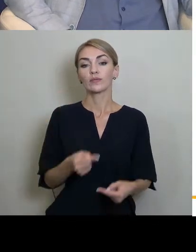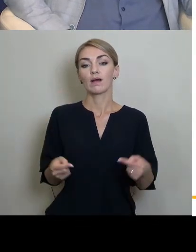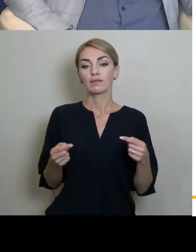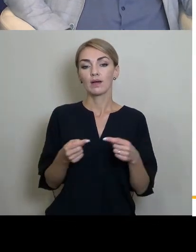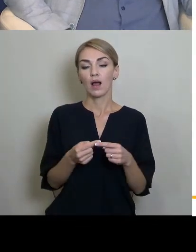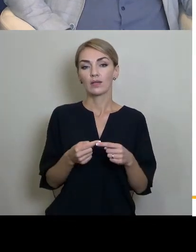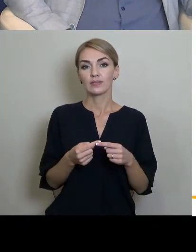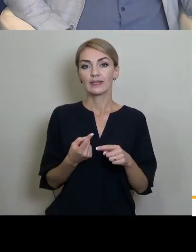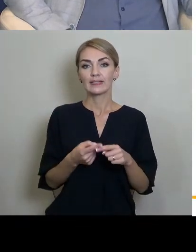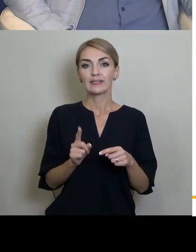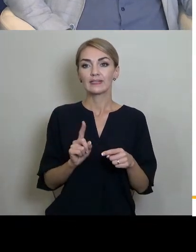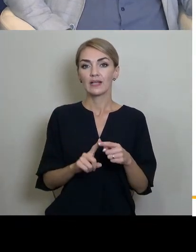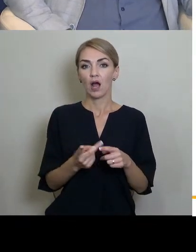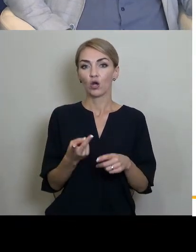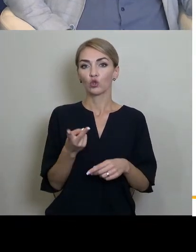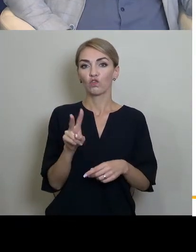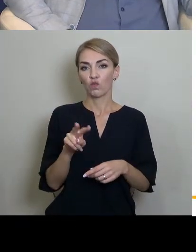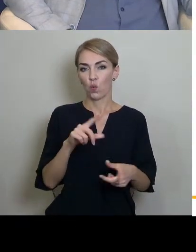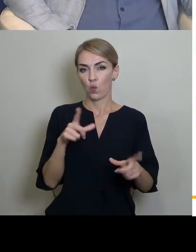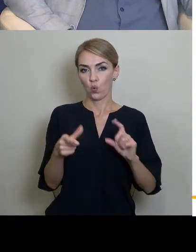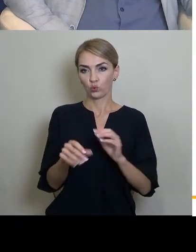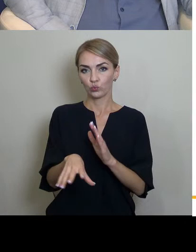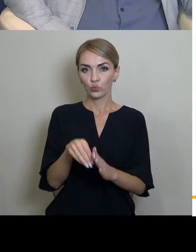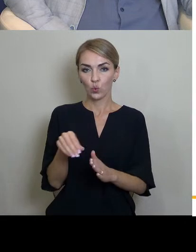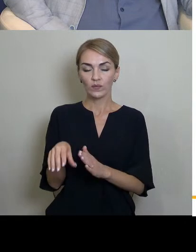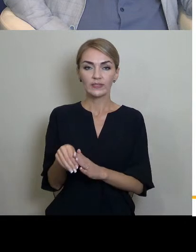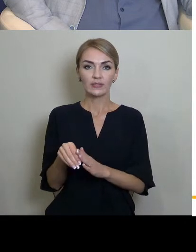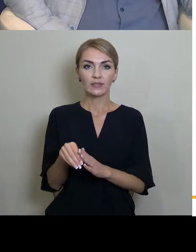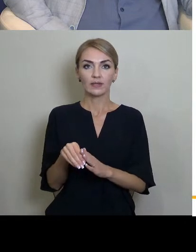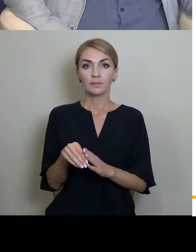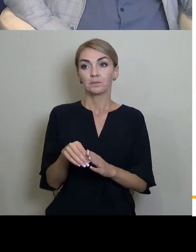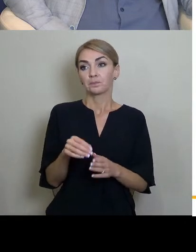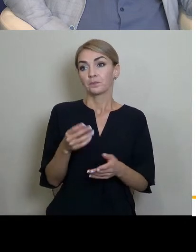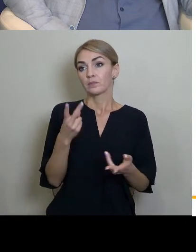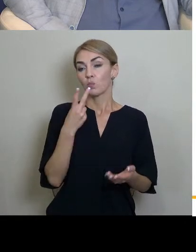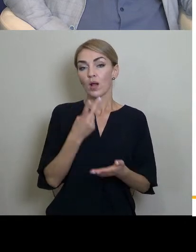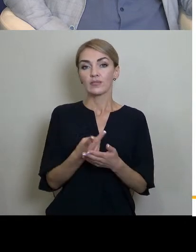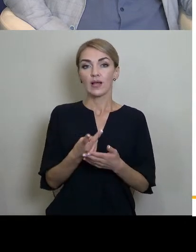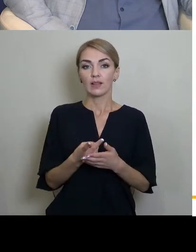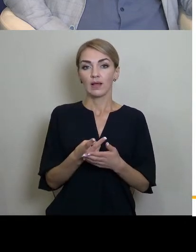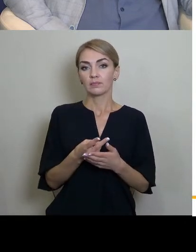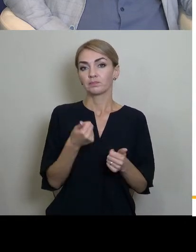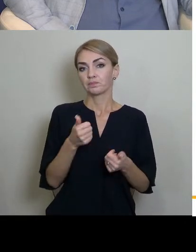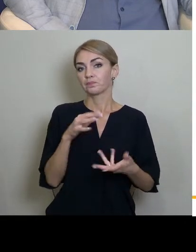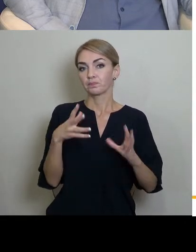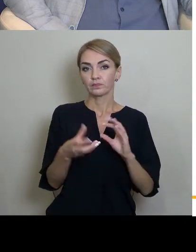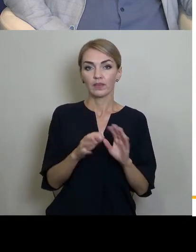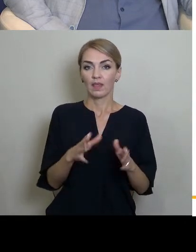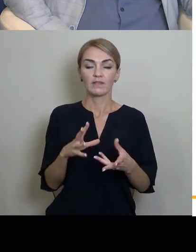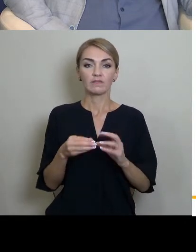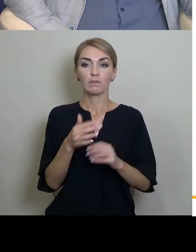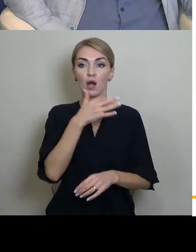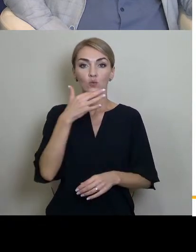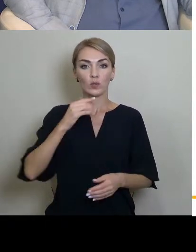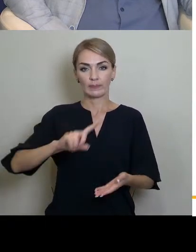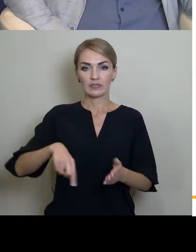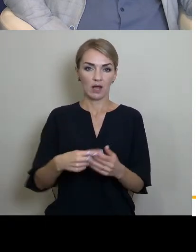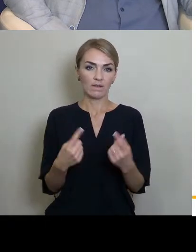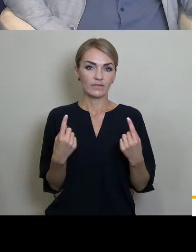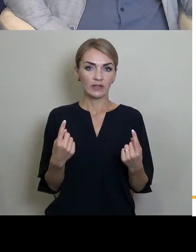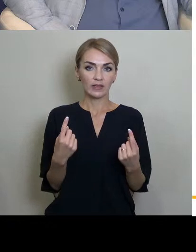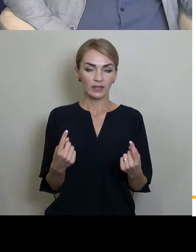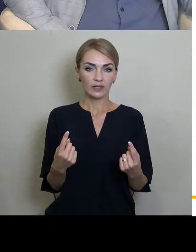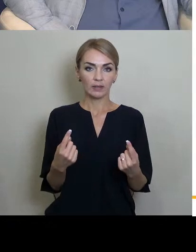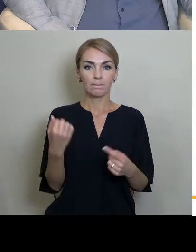right, these 2 rounds, 2 stages of the elections, I don't know if it is efficient or not, but in